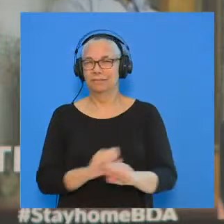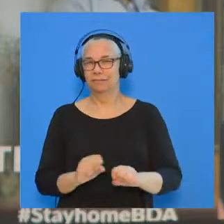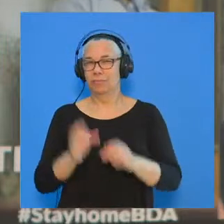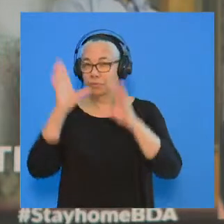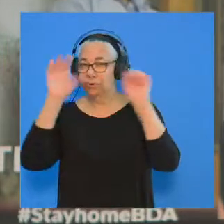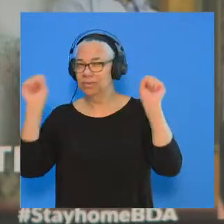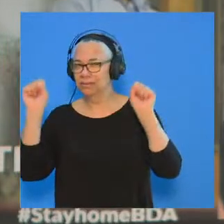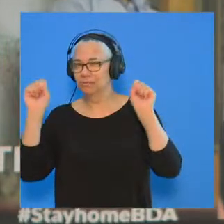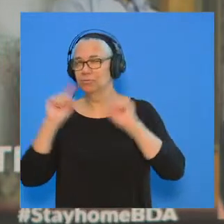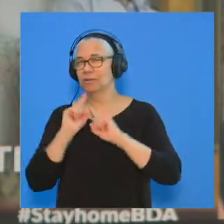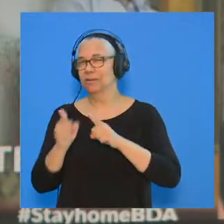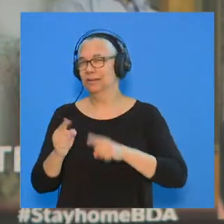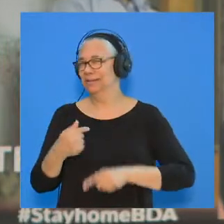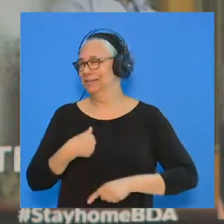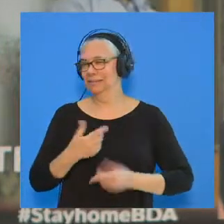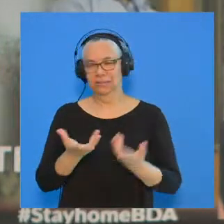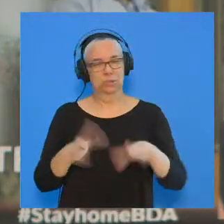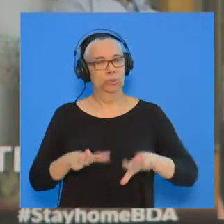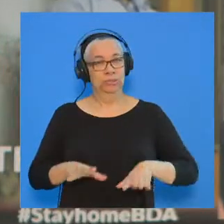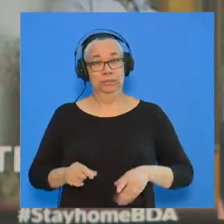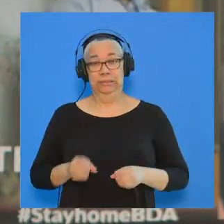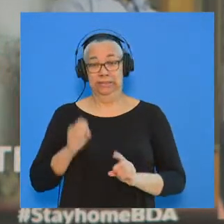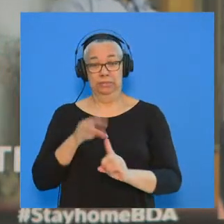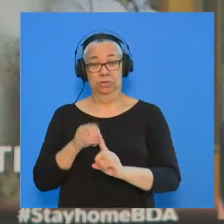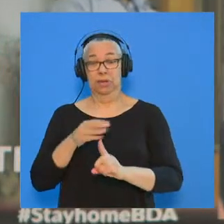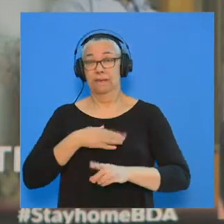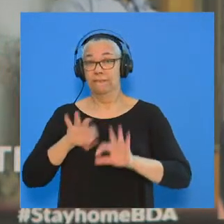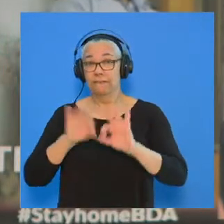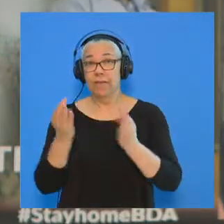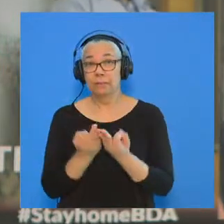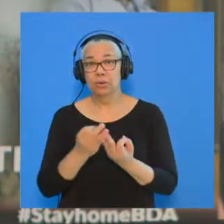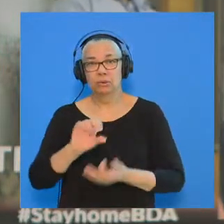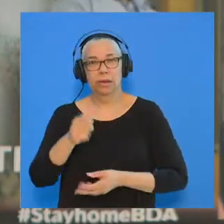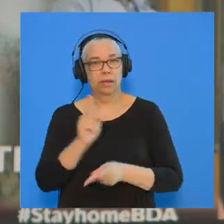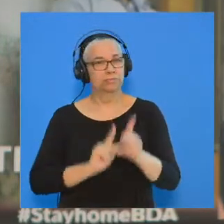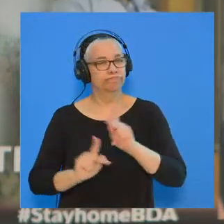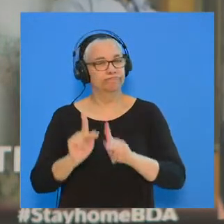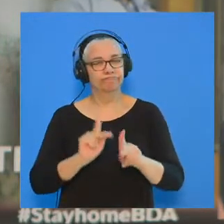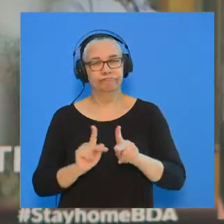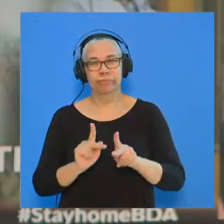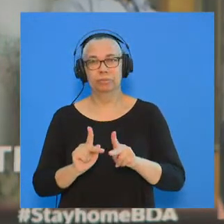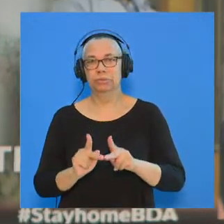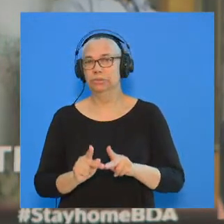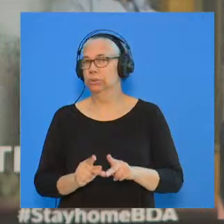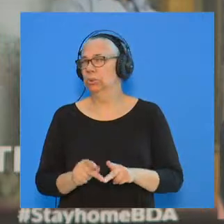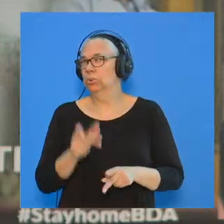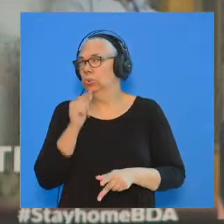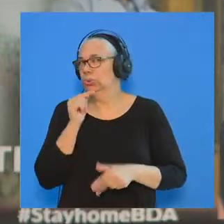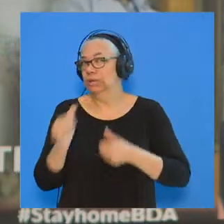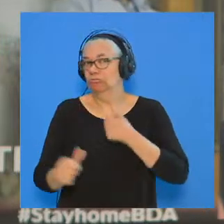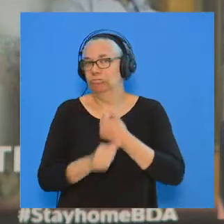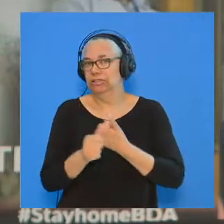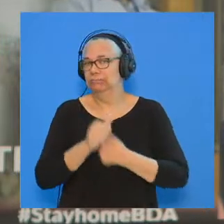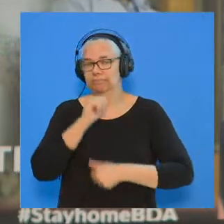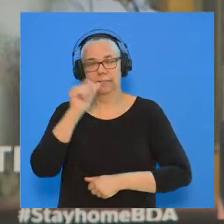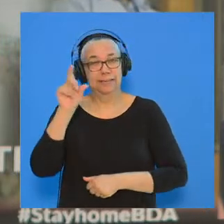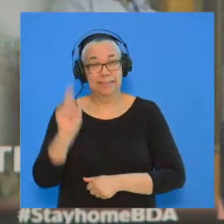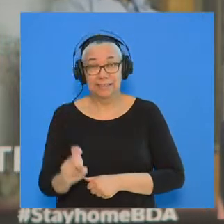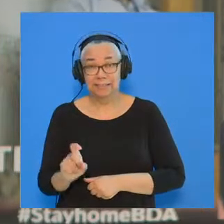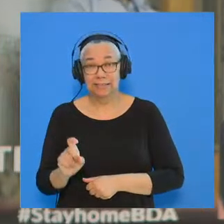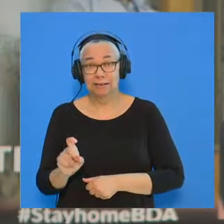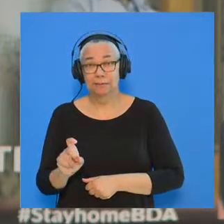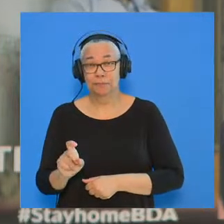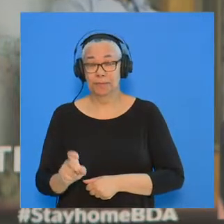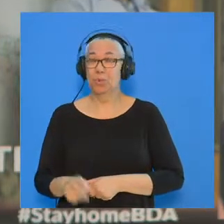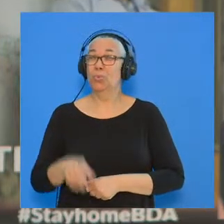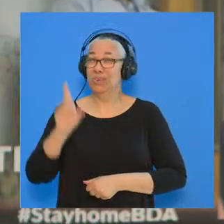or any of the persons in this country of whom I serve to risks which are not necessary. What I'm going to say is that we must strike